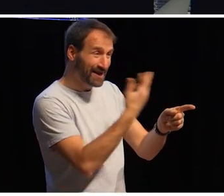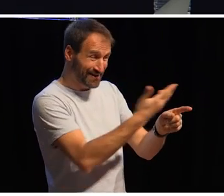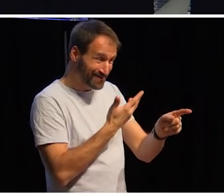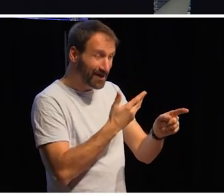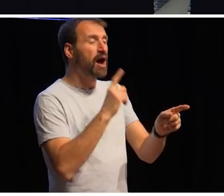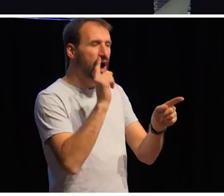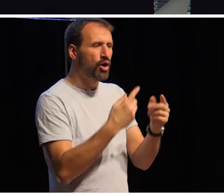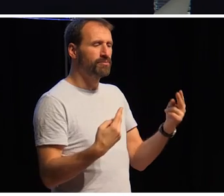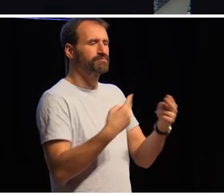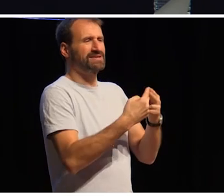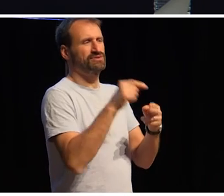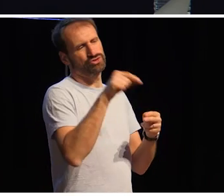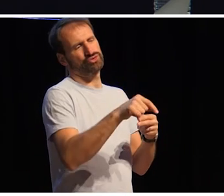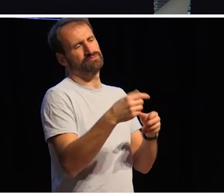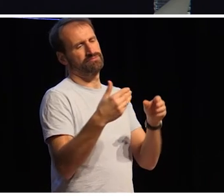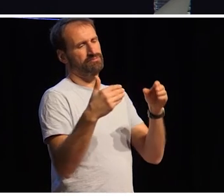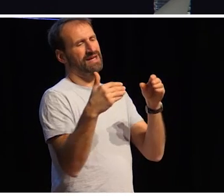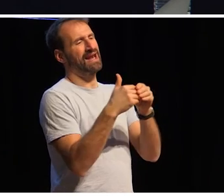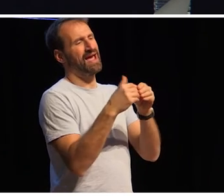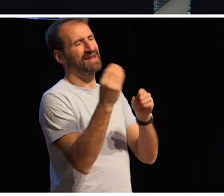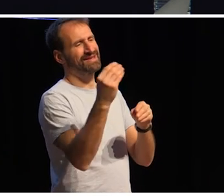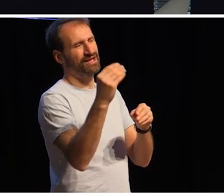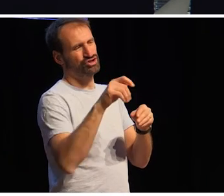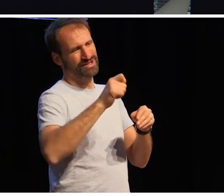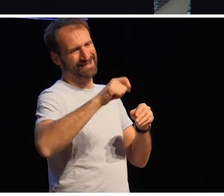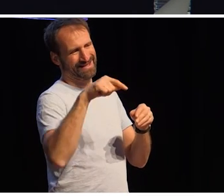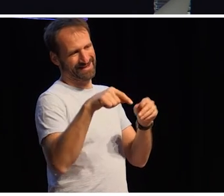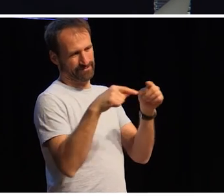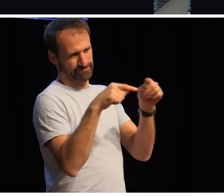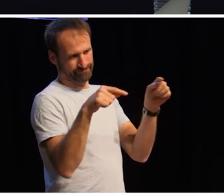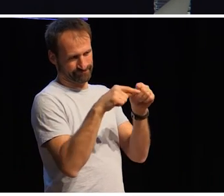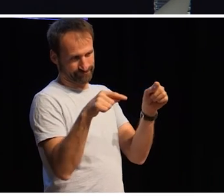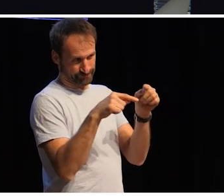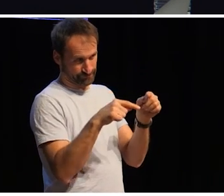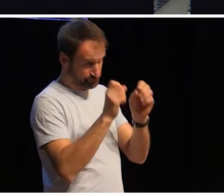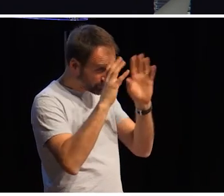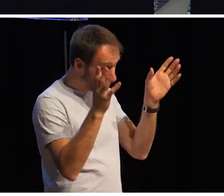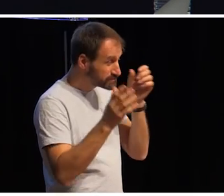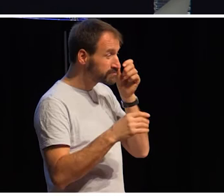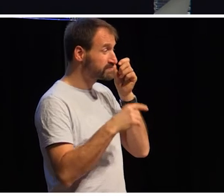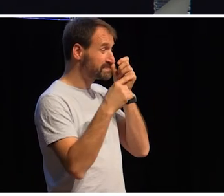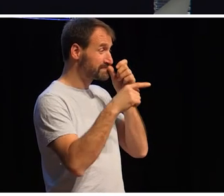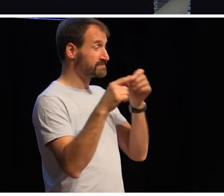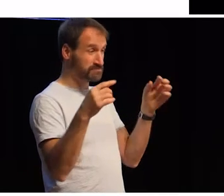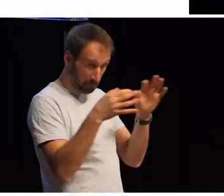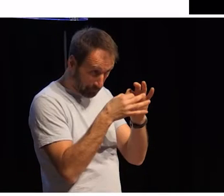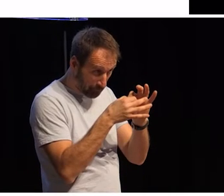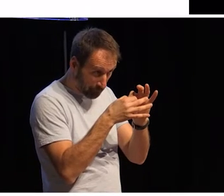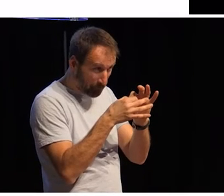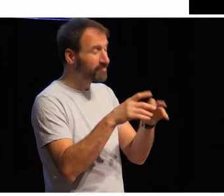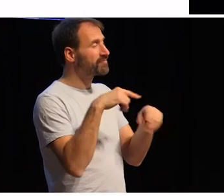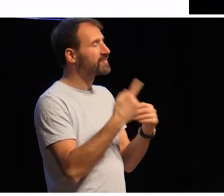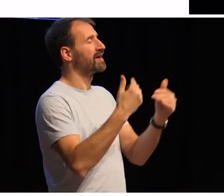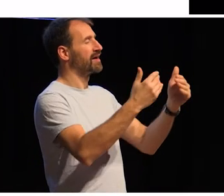inline cache. Okay, so if we have a hit on the inline cache, then we can do the shortcut now to